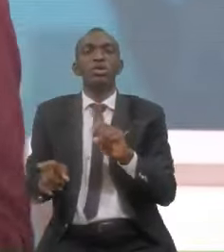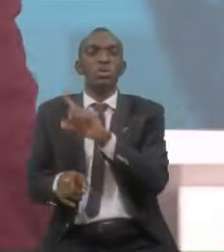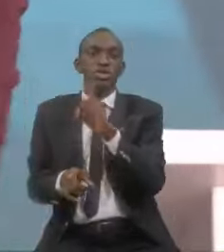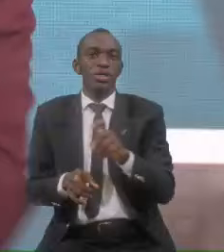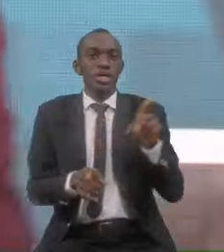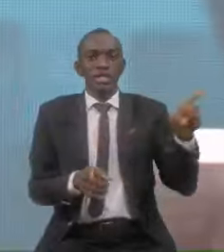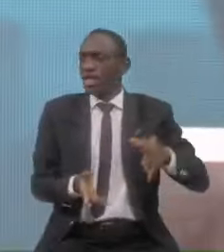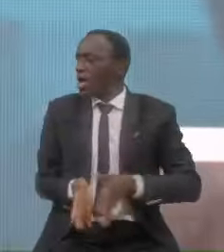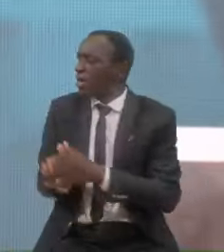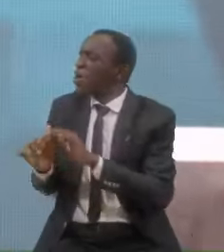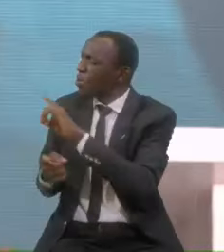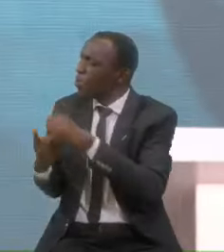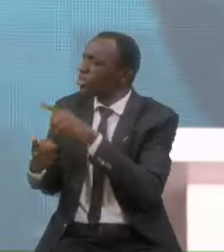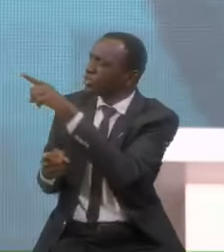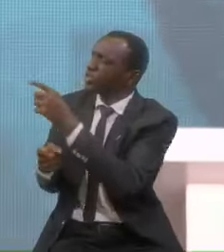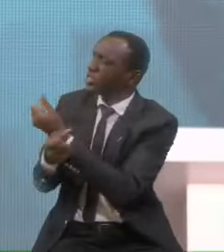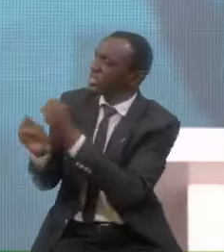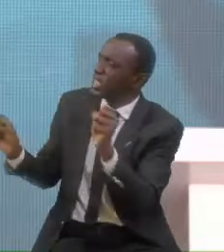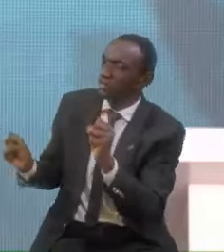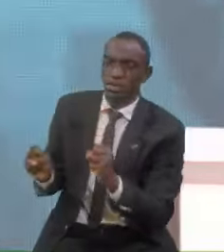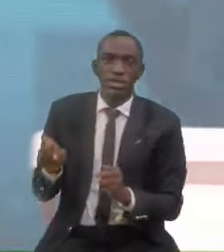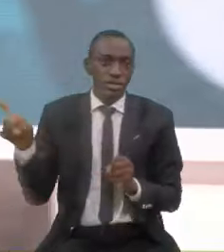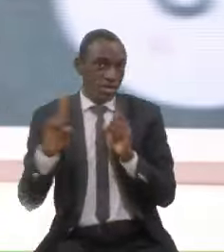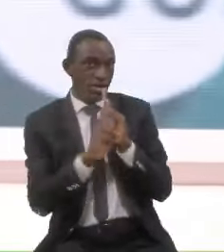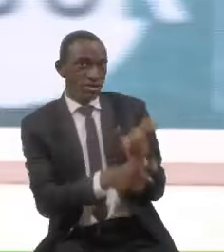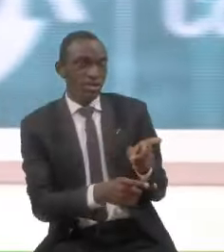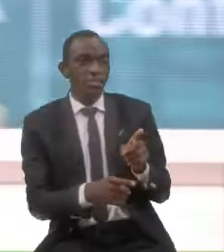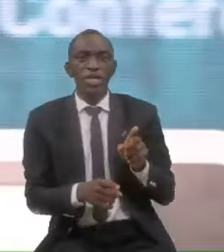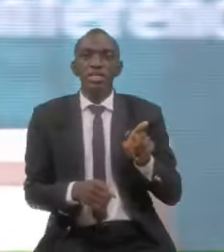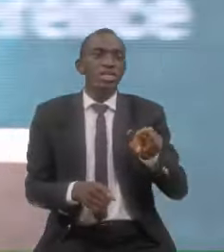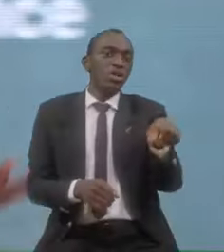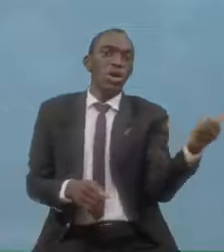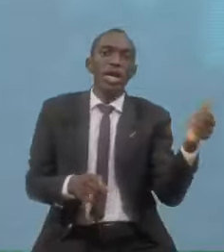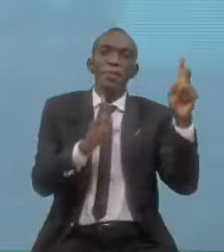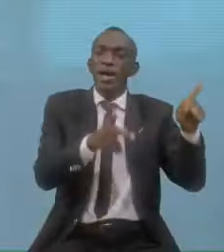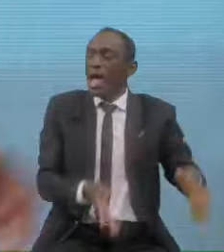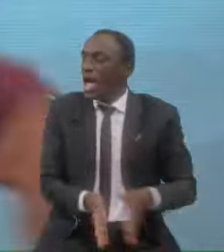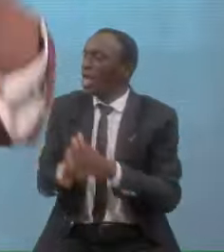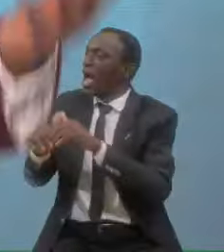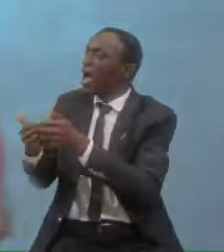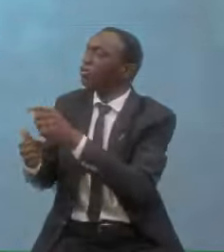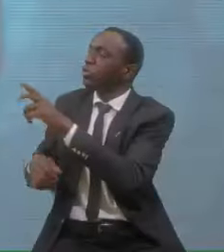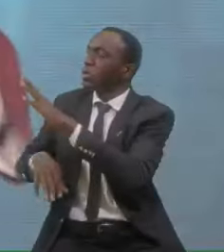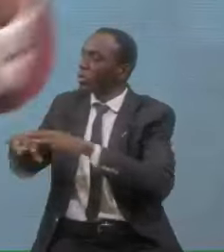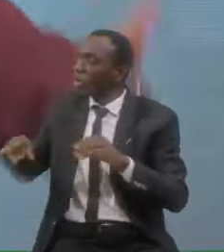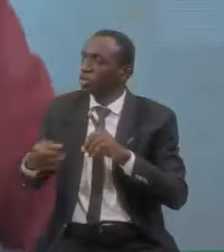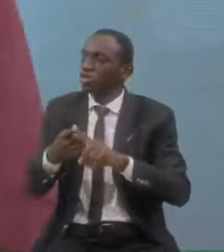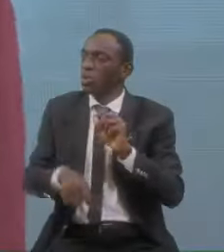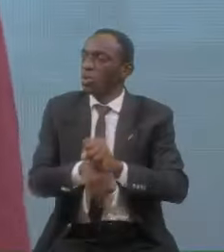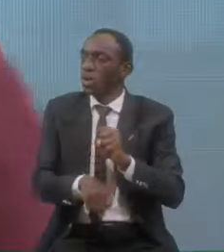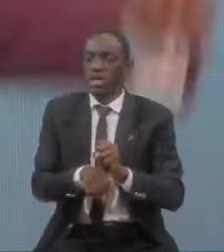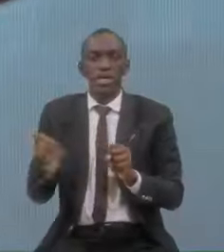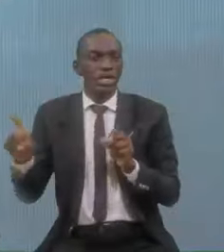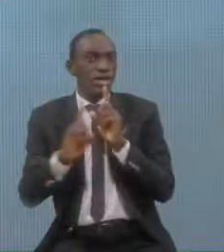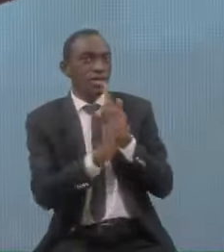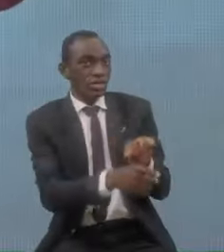answered. This one asked, how were you called into the ministry? I answered. This one asked, and they were asking good regular